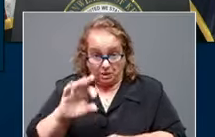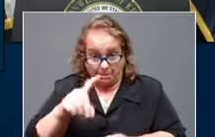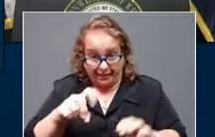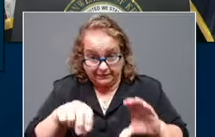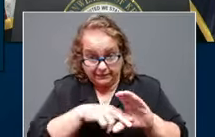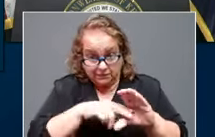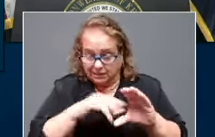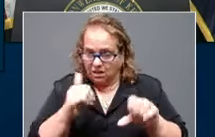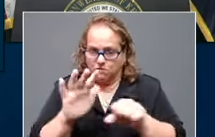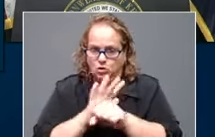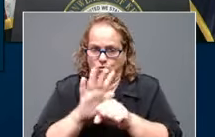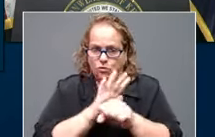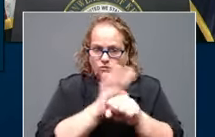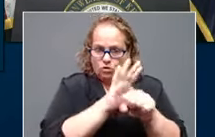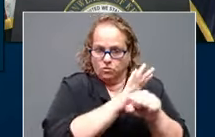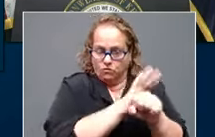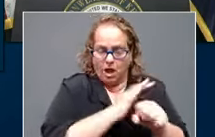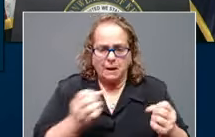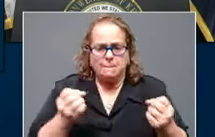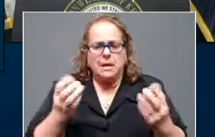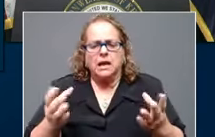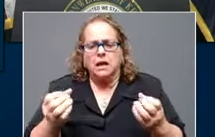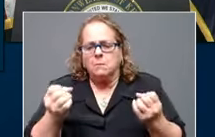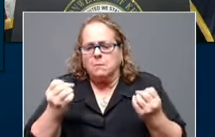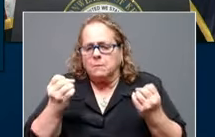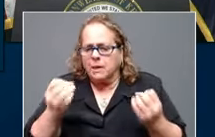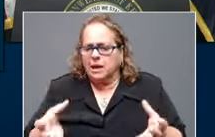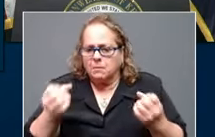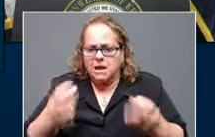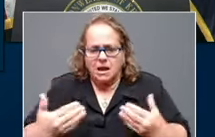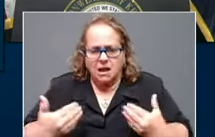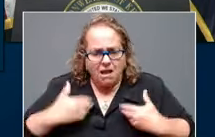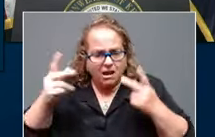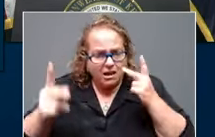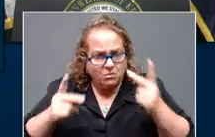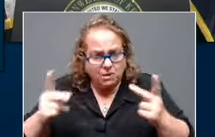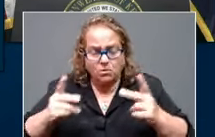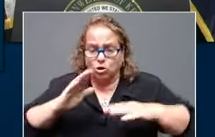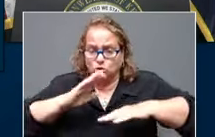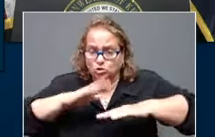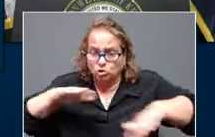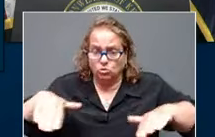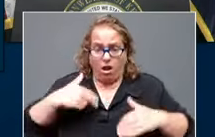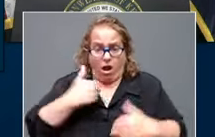all around us. Let's look at Governor Asa Hutchinson. I know him,